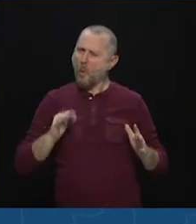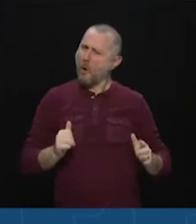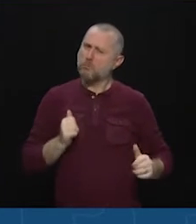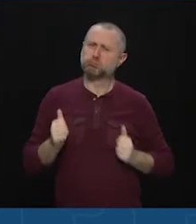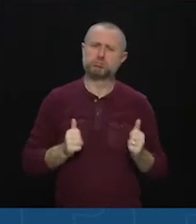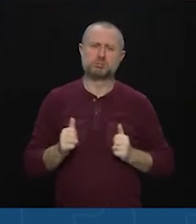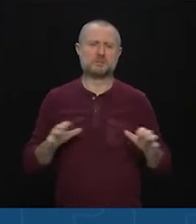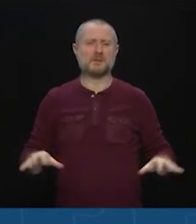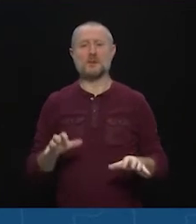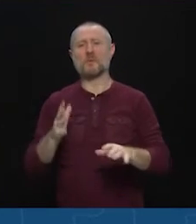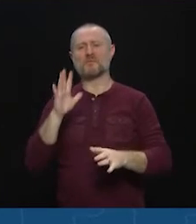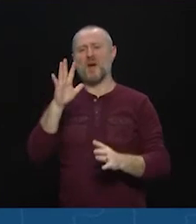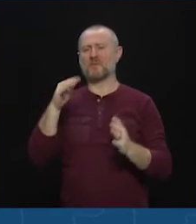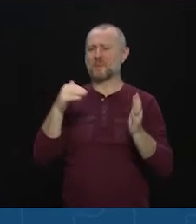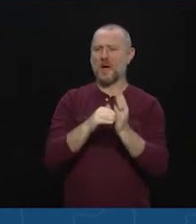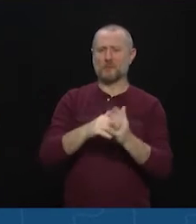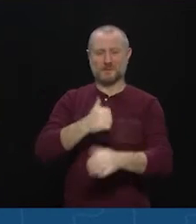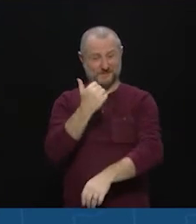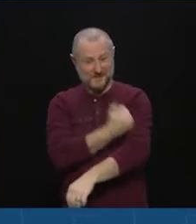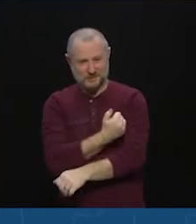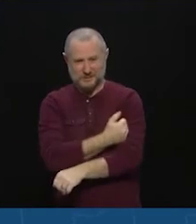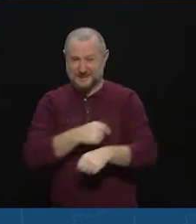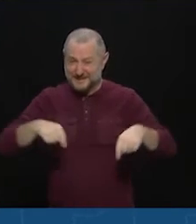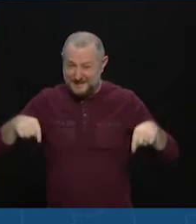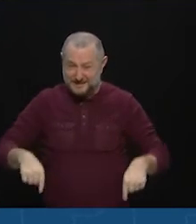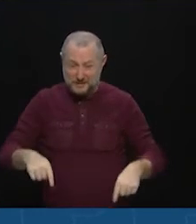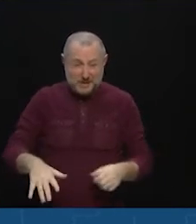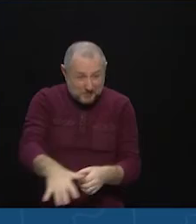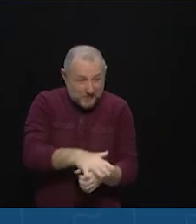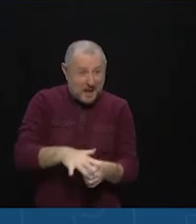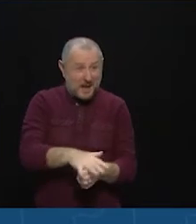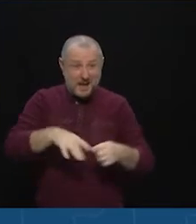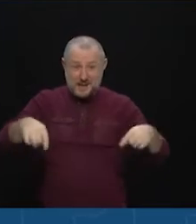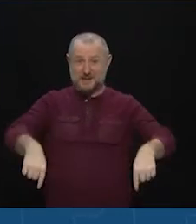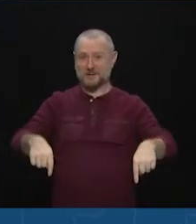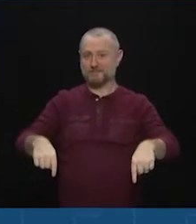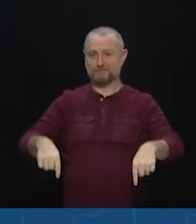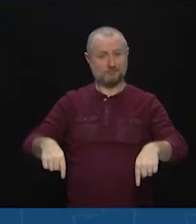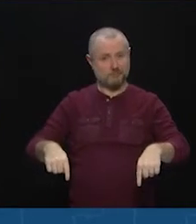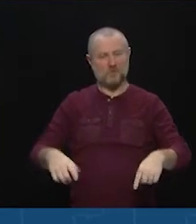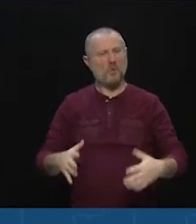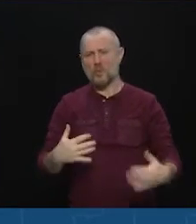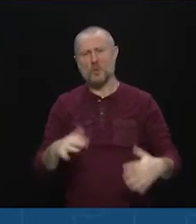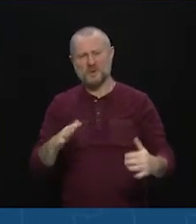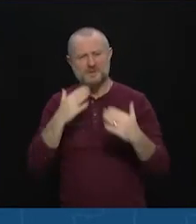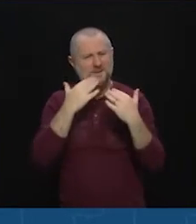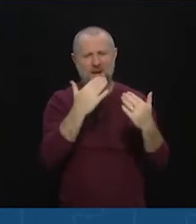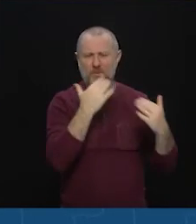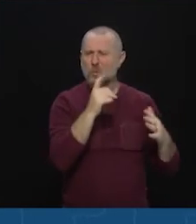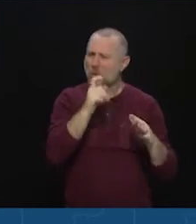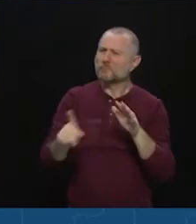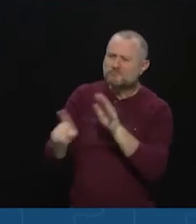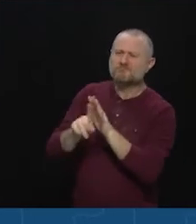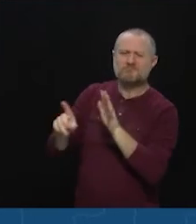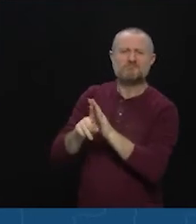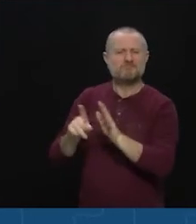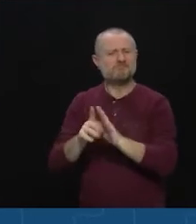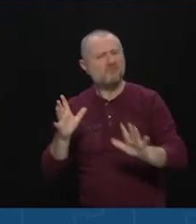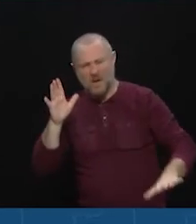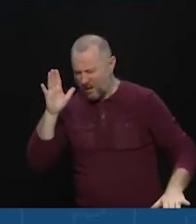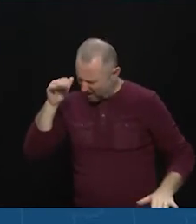very site. And I want to thank everyone involved for who've been showing up and showing up and showing up. Thank you for what you do for